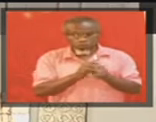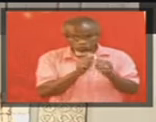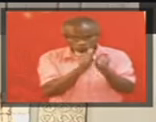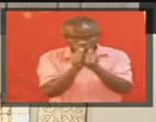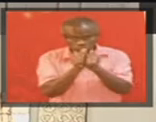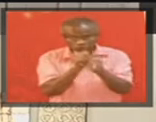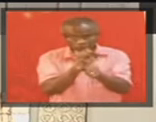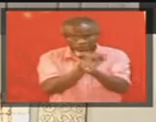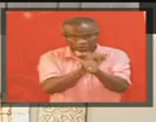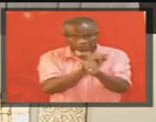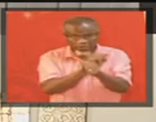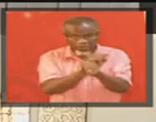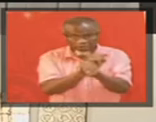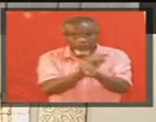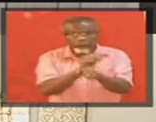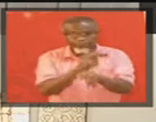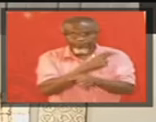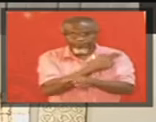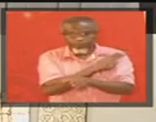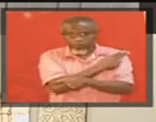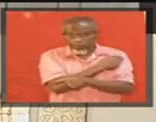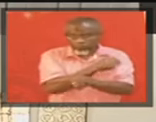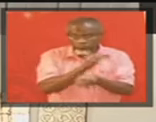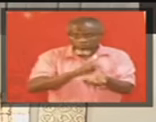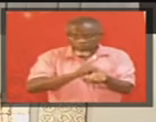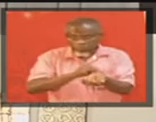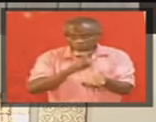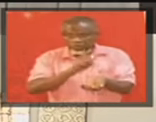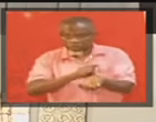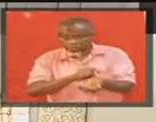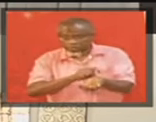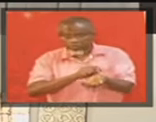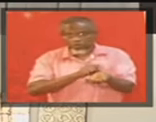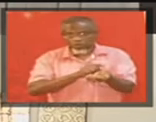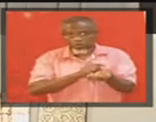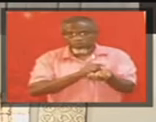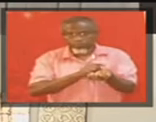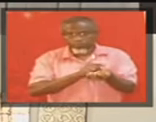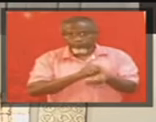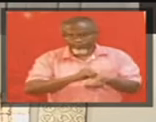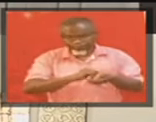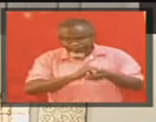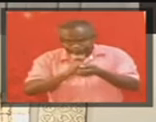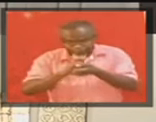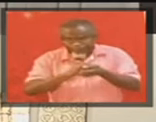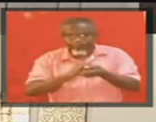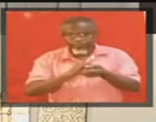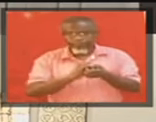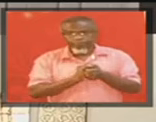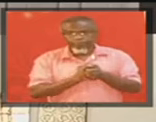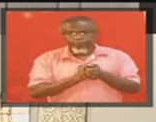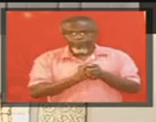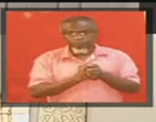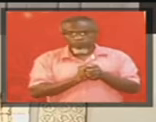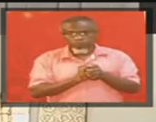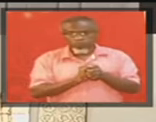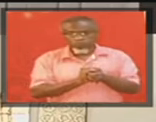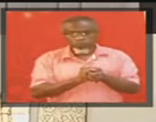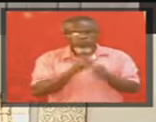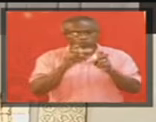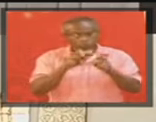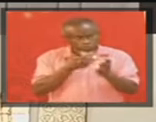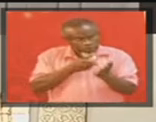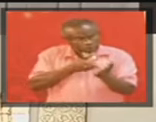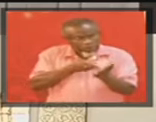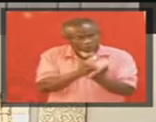clients, and that partnership is built a lot on sacrifice, it's built on dedication, it's built on honesty